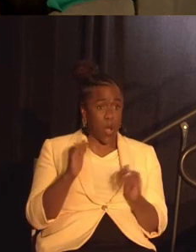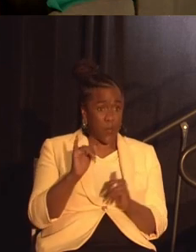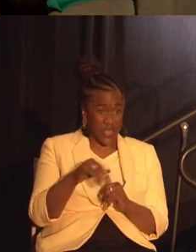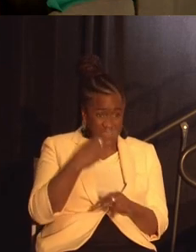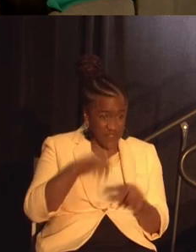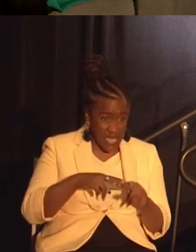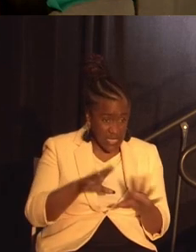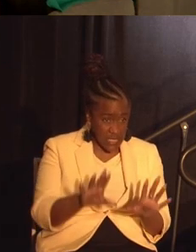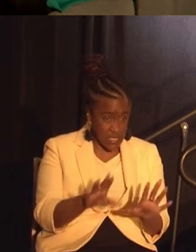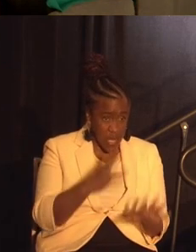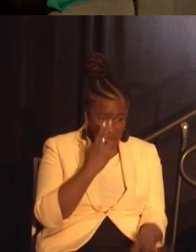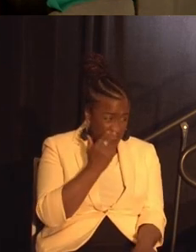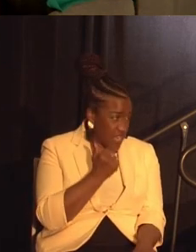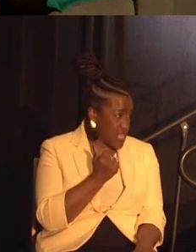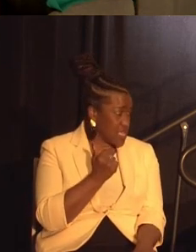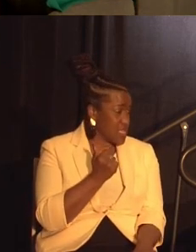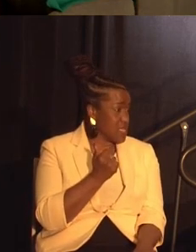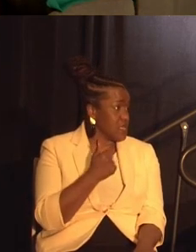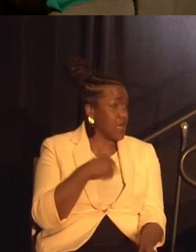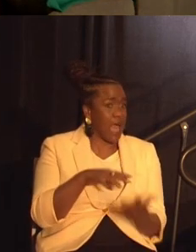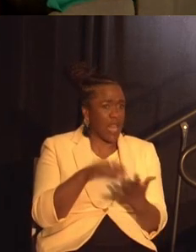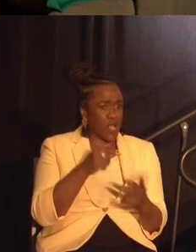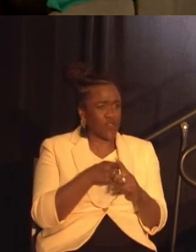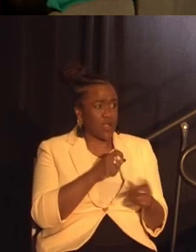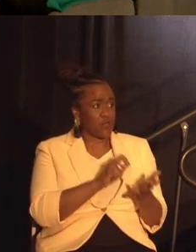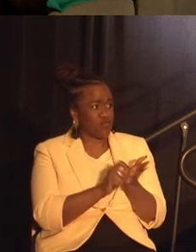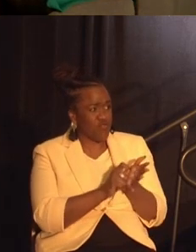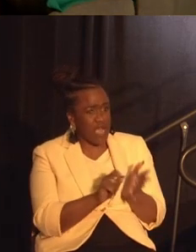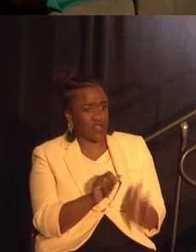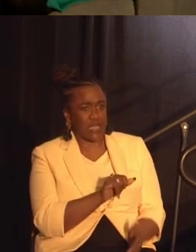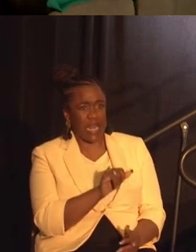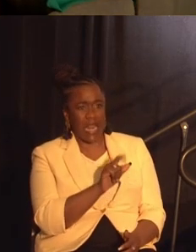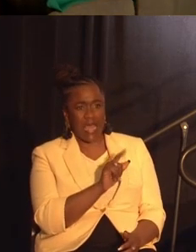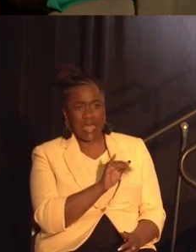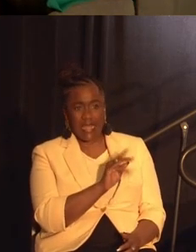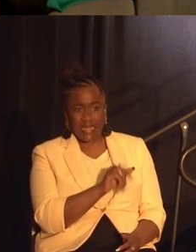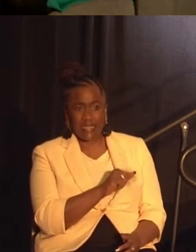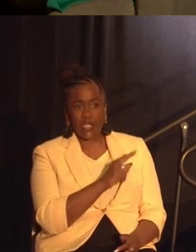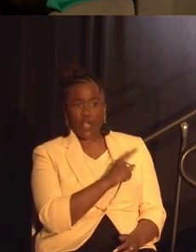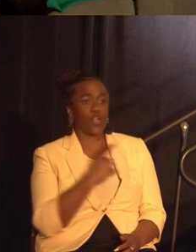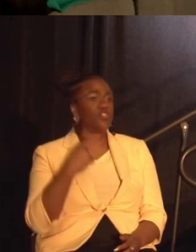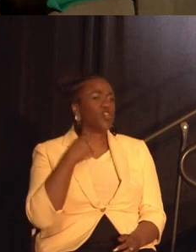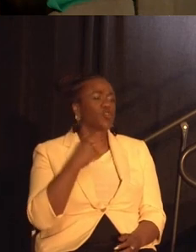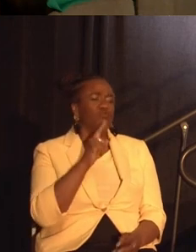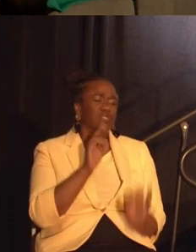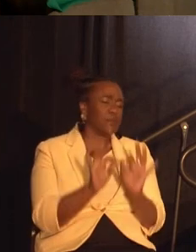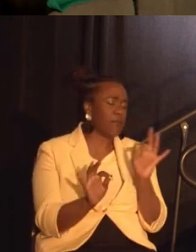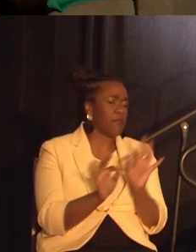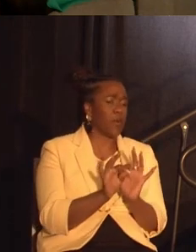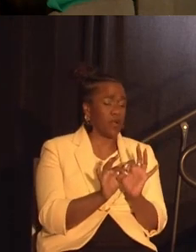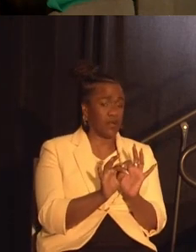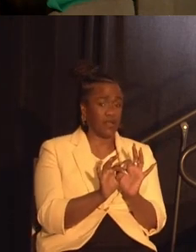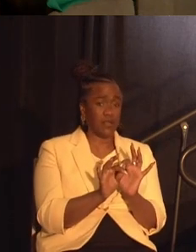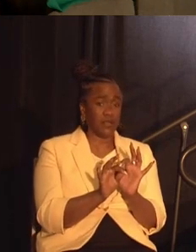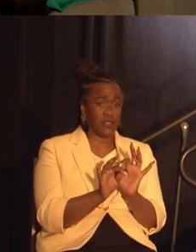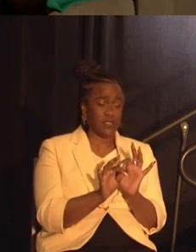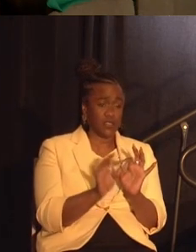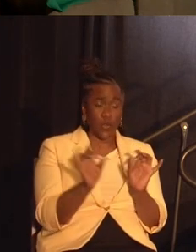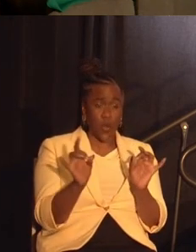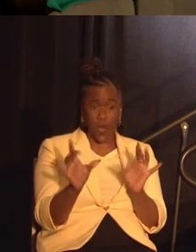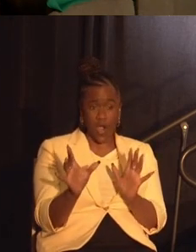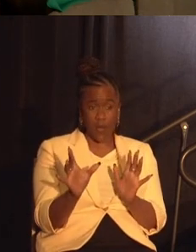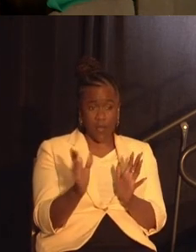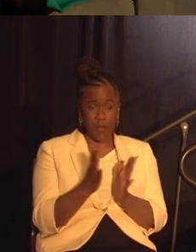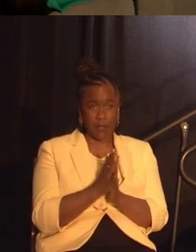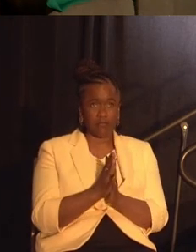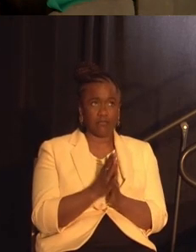funny. That's the other thing too. I mean, I learned from writers like Lindy in terms of like the tone is so important here. Like I can't, it's horrible,